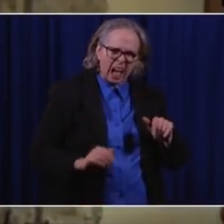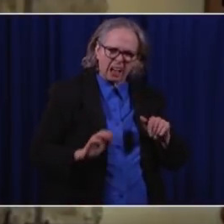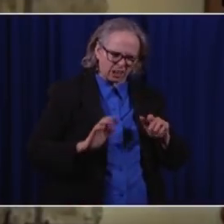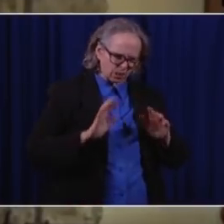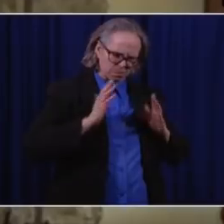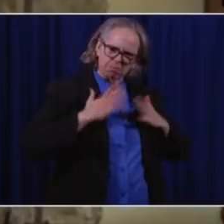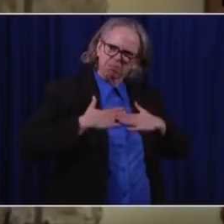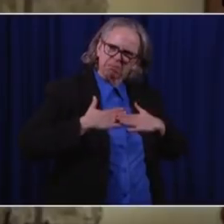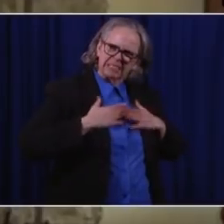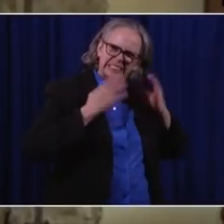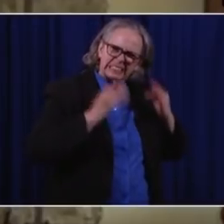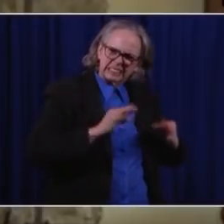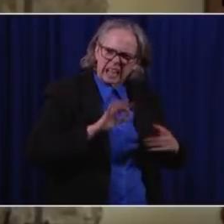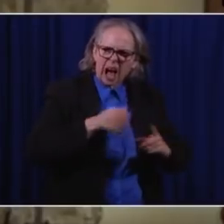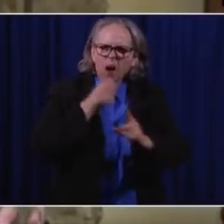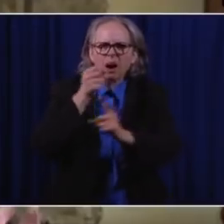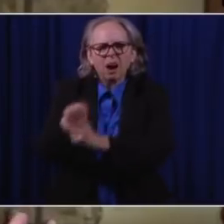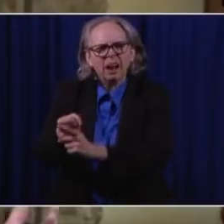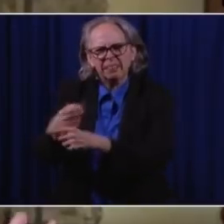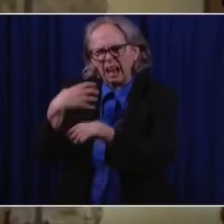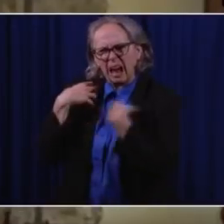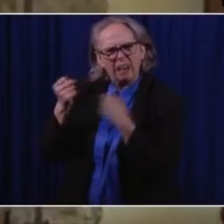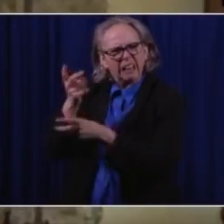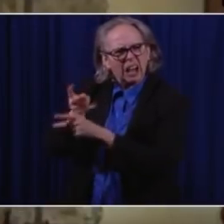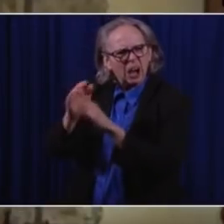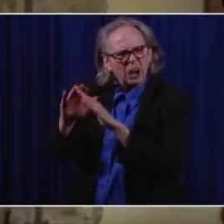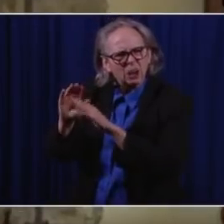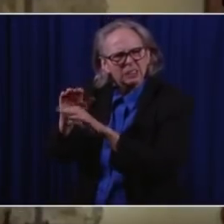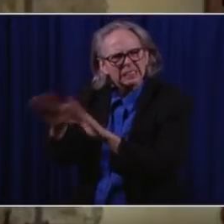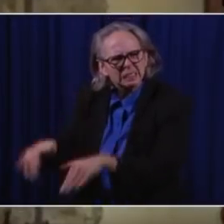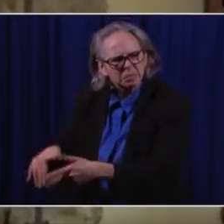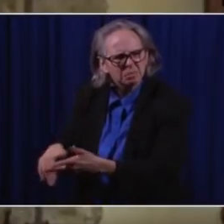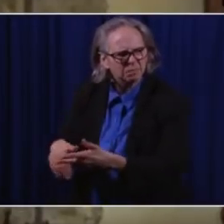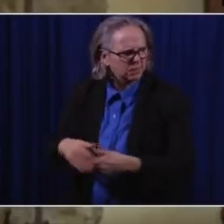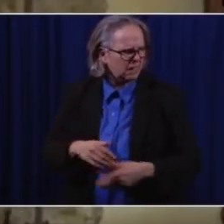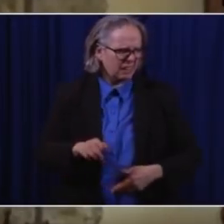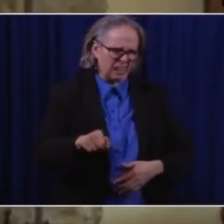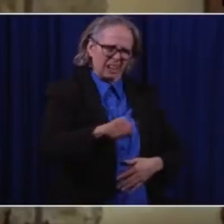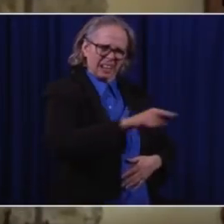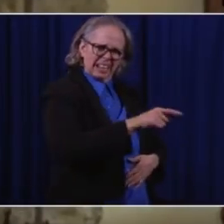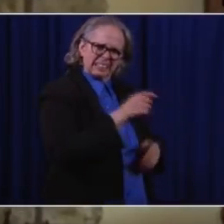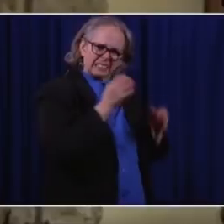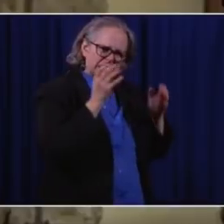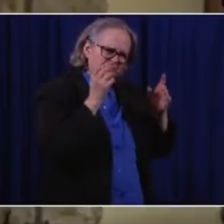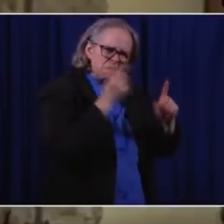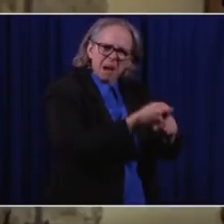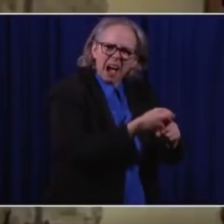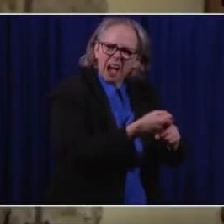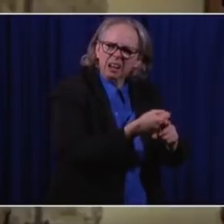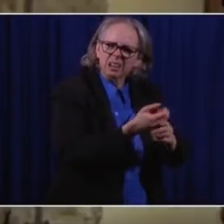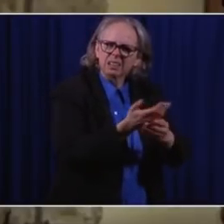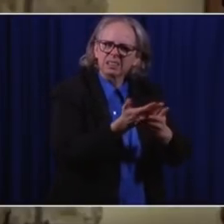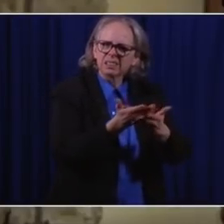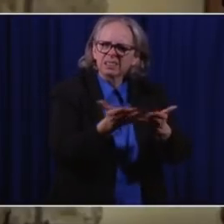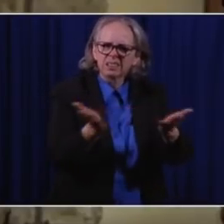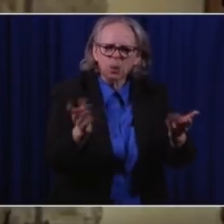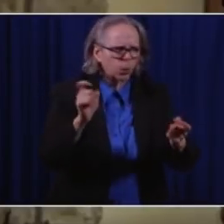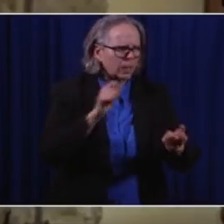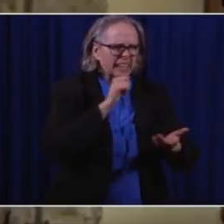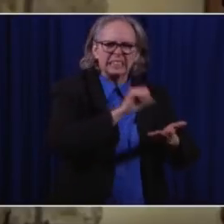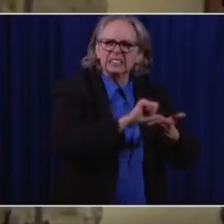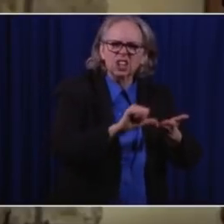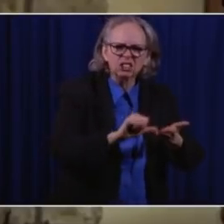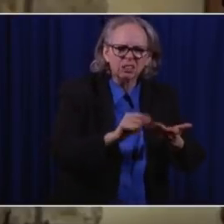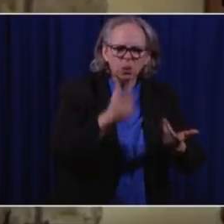for their neighbor maybe who needs a hip replacement or something and wants to be able to go and have access to a hospital to do